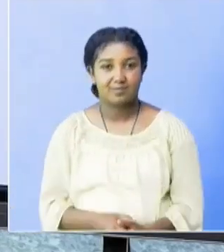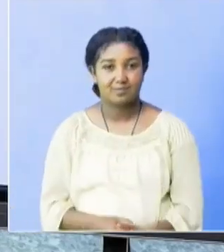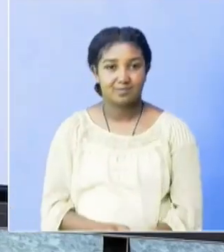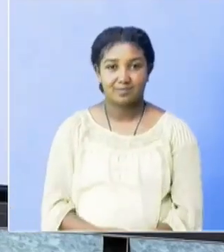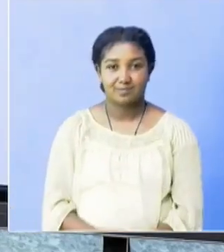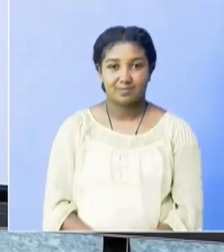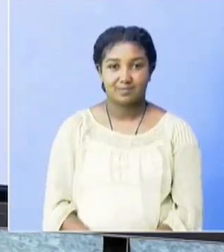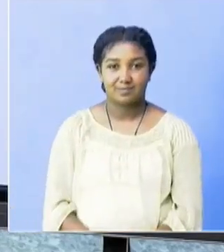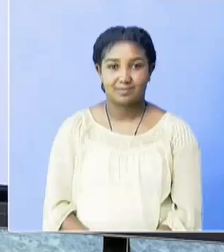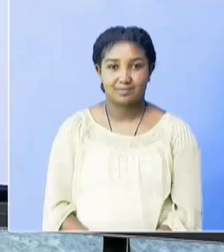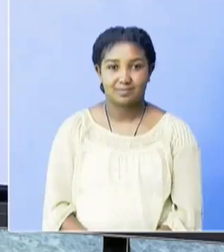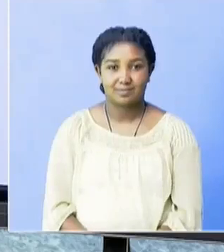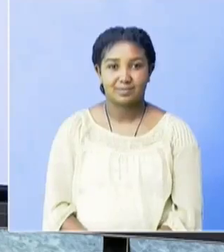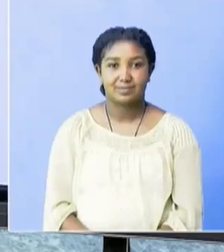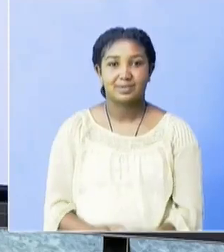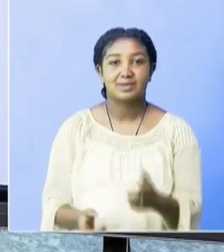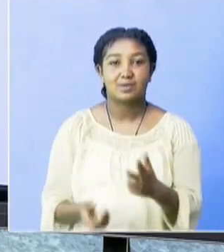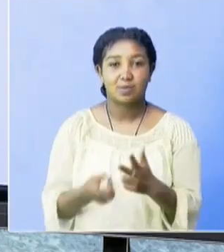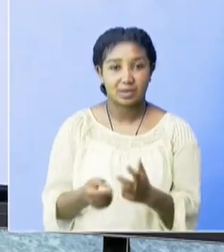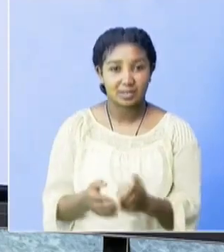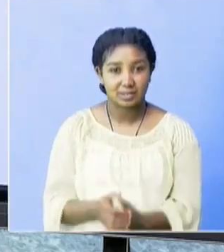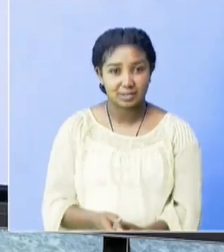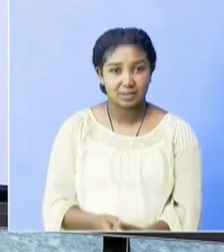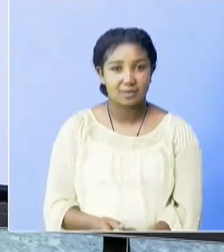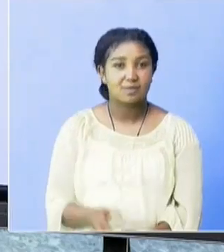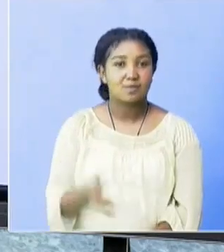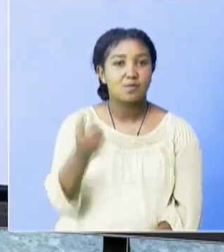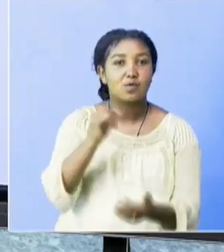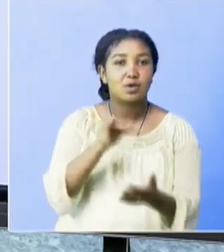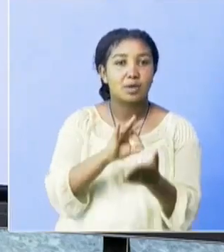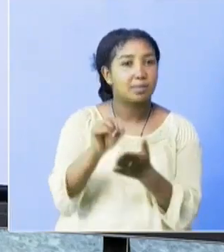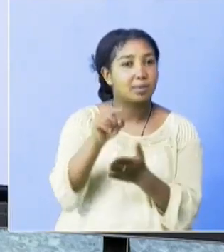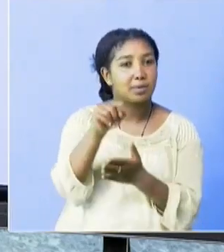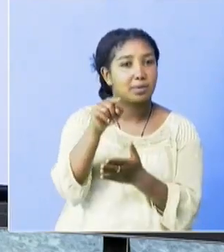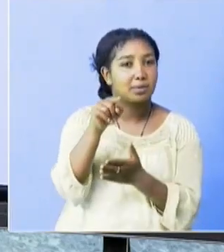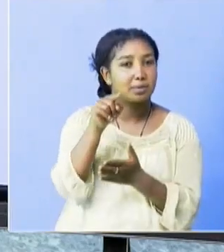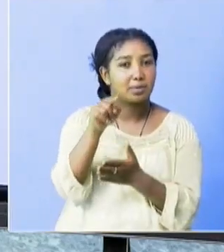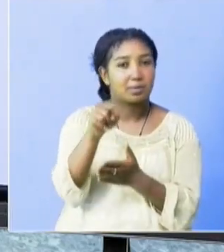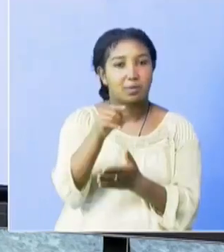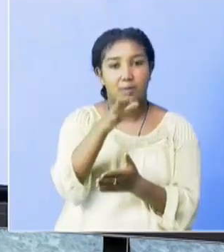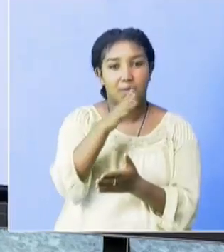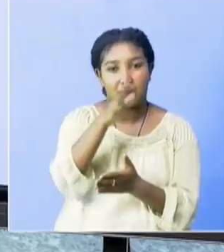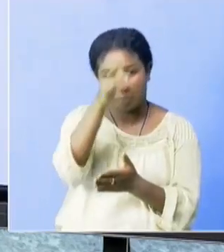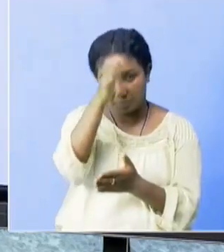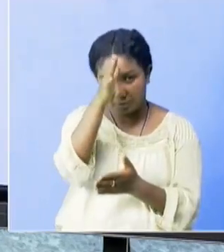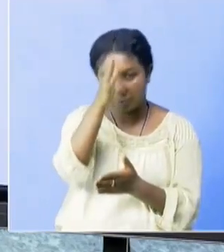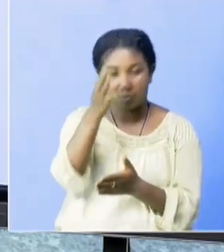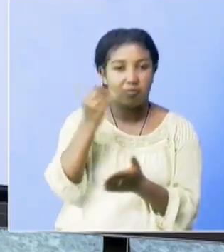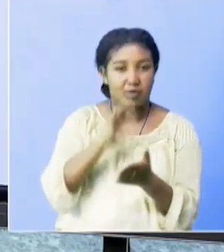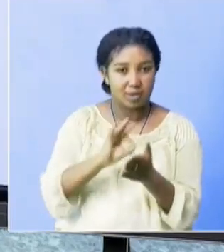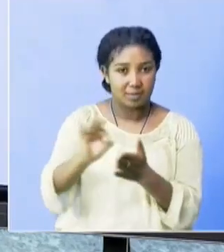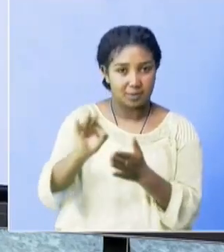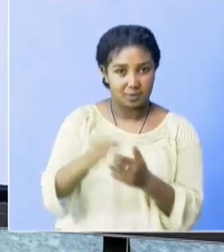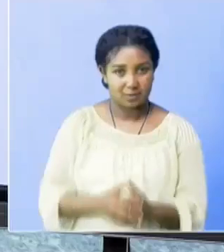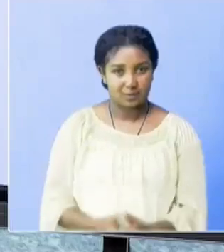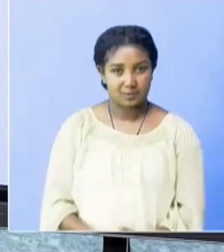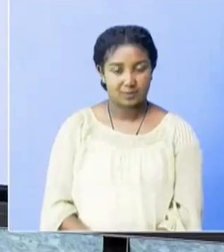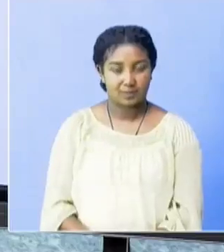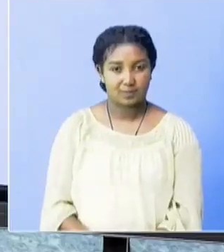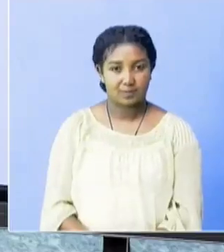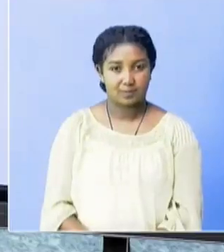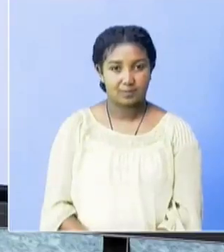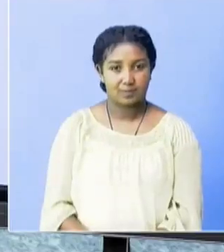Bravo, students. The next one is phone number. Your parents' phone number.